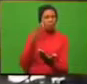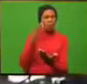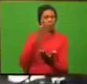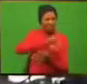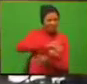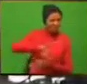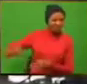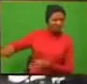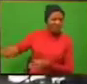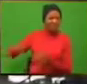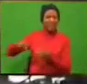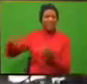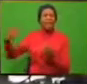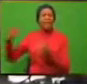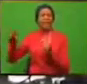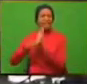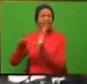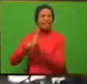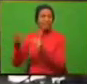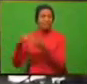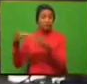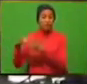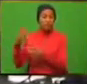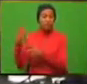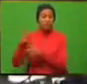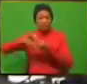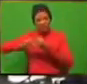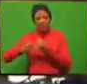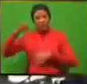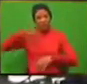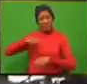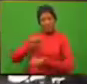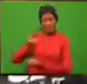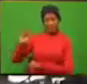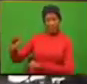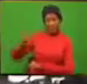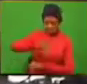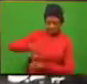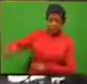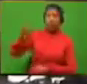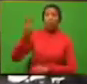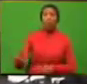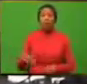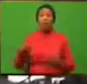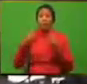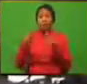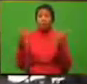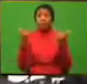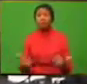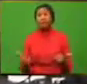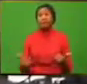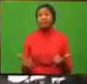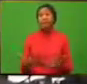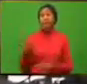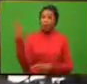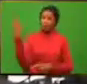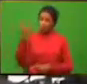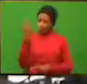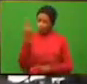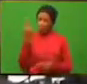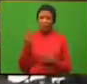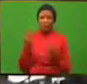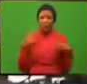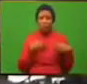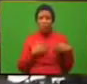the breakers continuously exploit for their own gain. Let me tell you right now that the single greatest